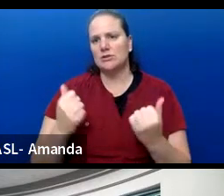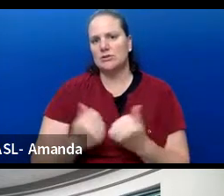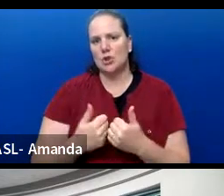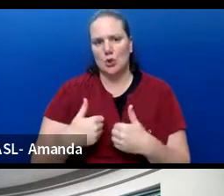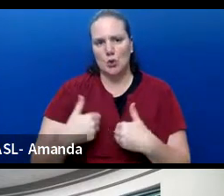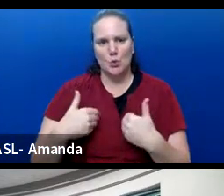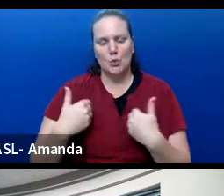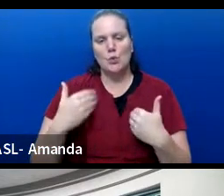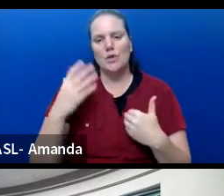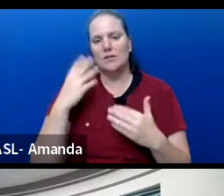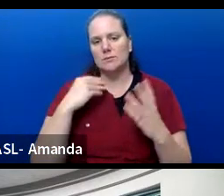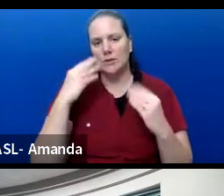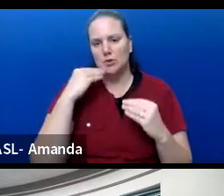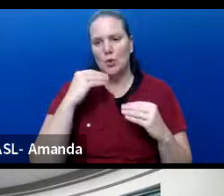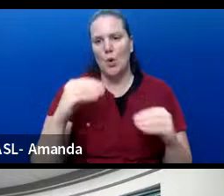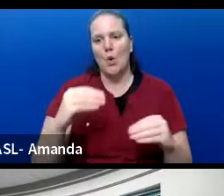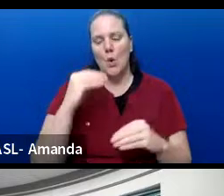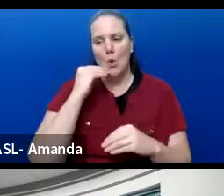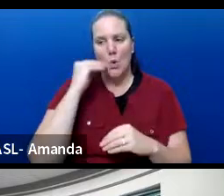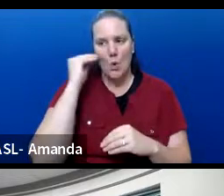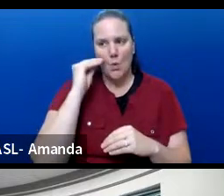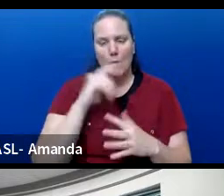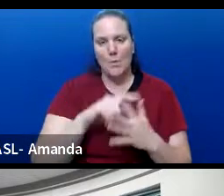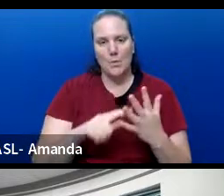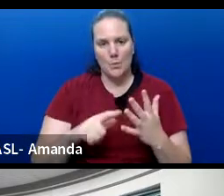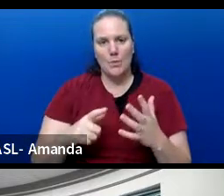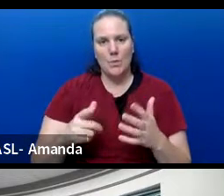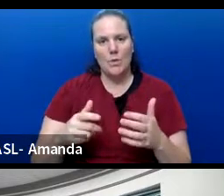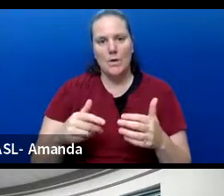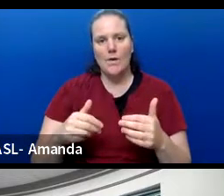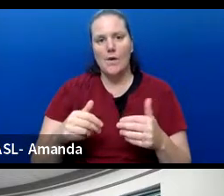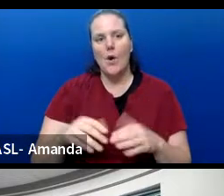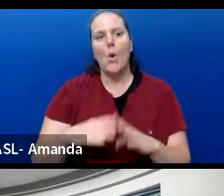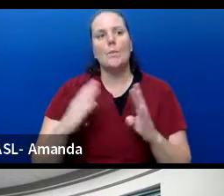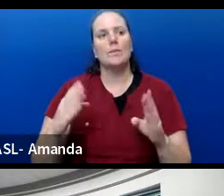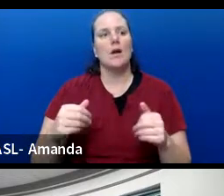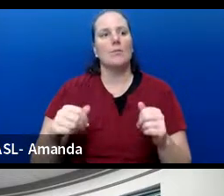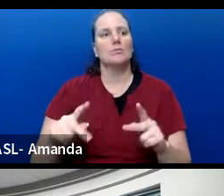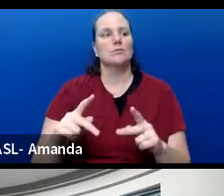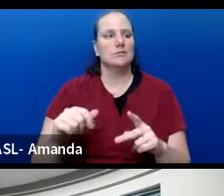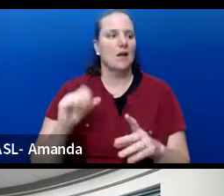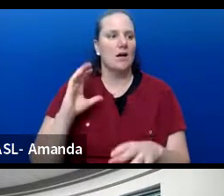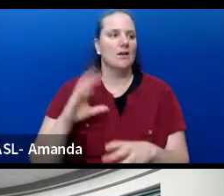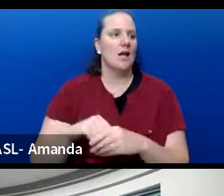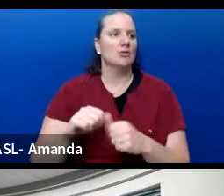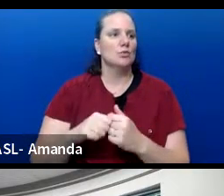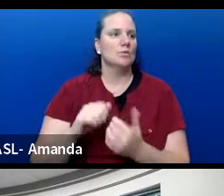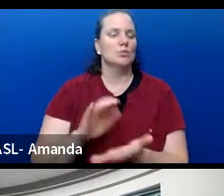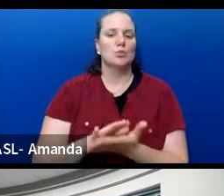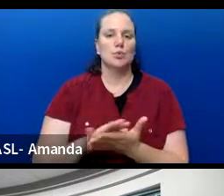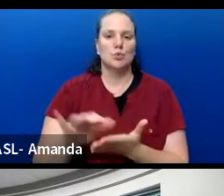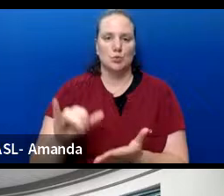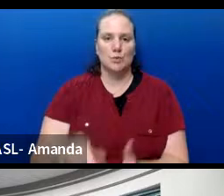experiencing homelessness, so that we're actually opening opportunity to those who may be disengaged from school as well.